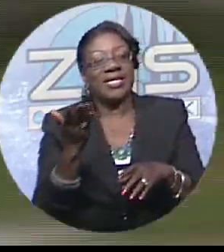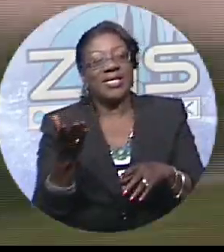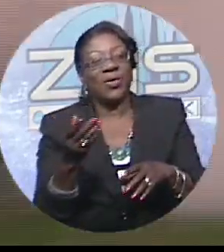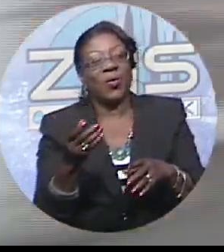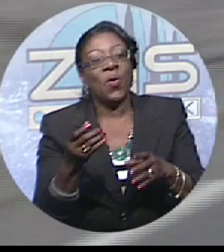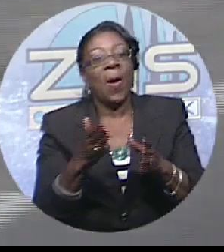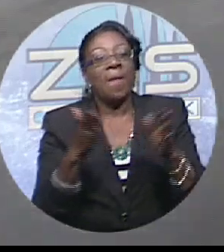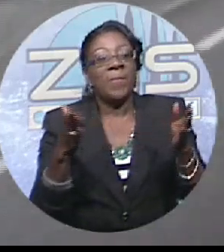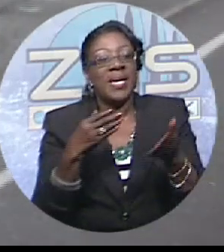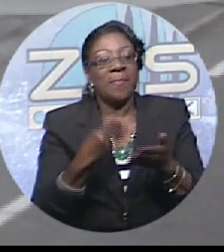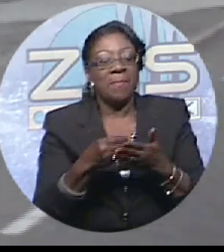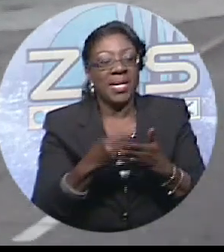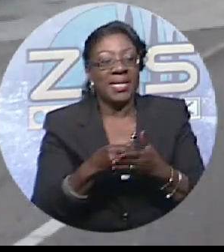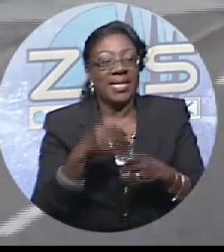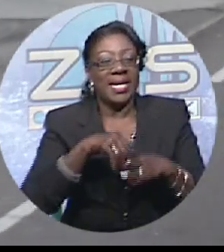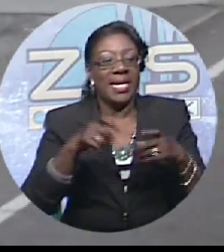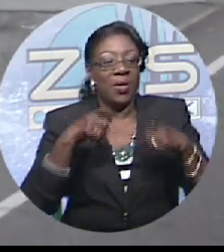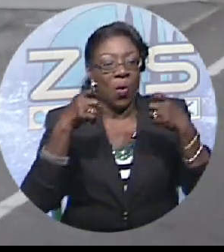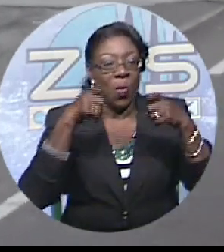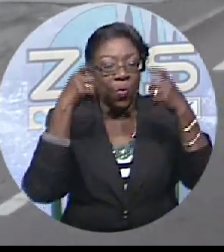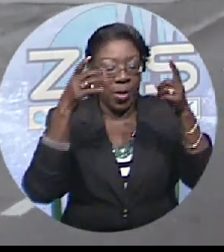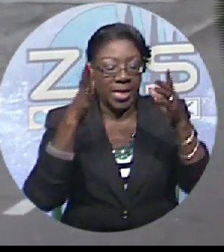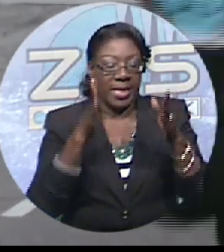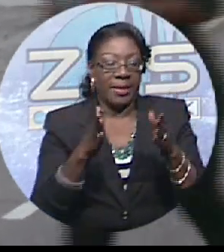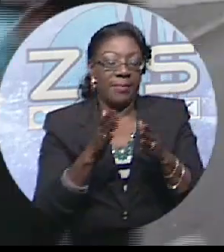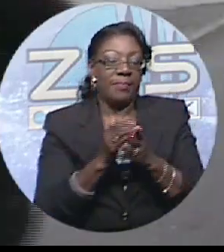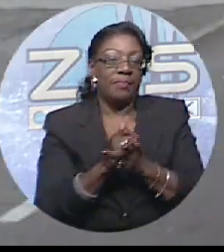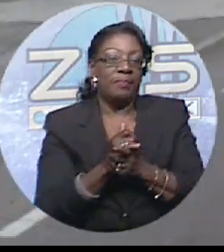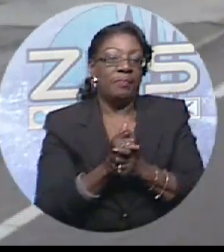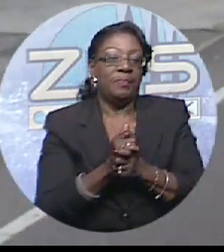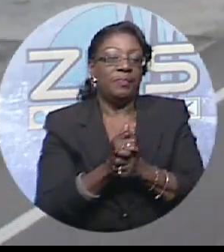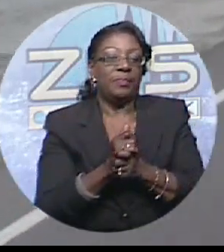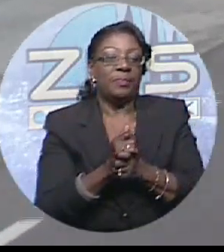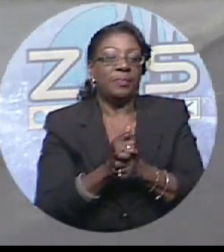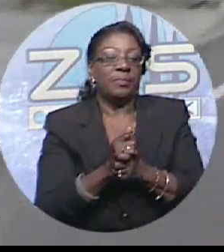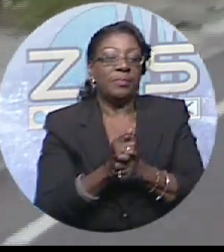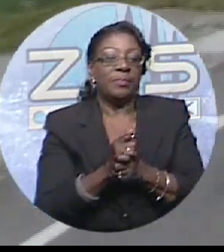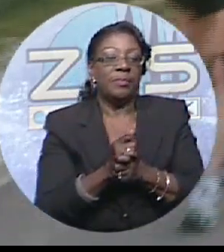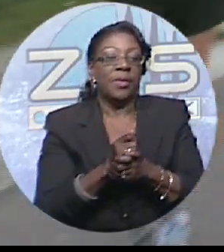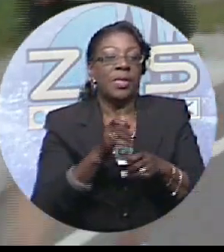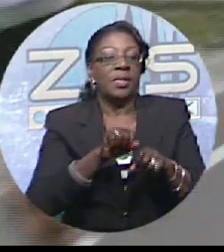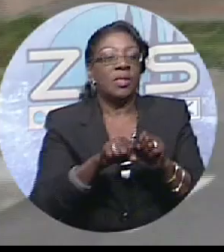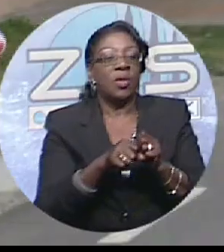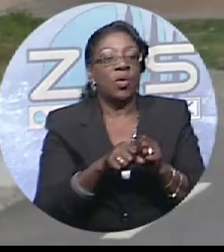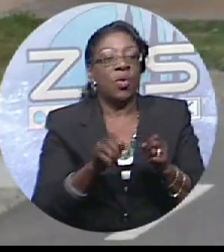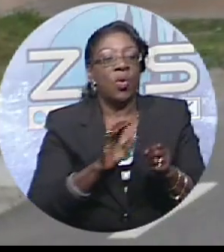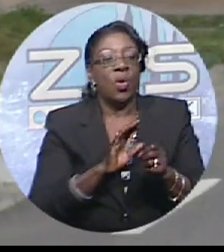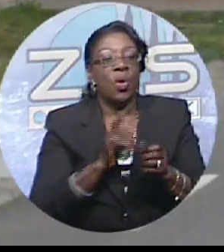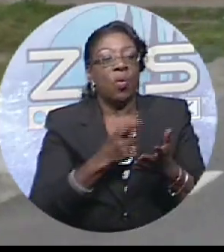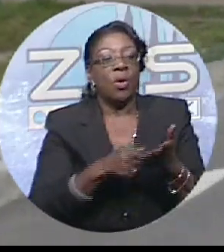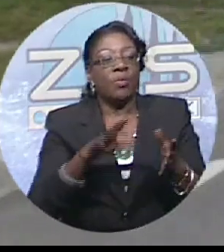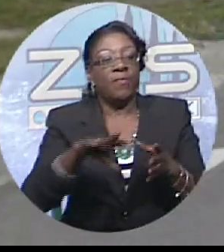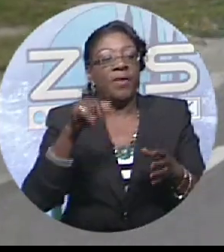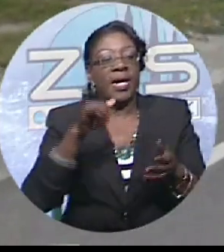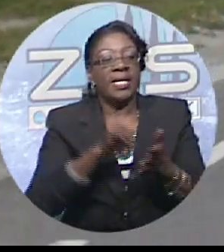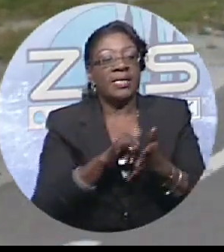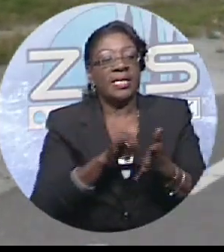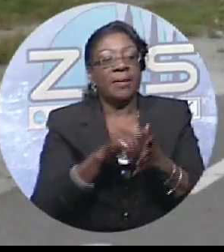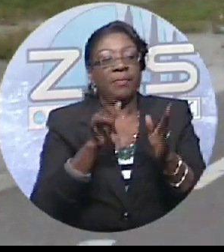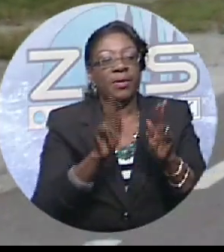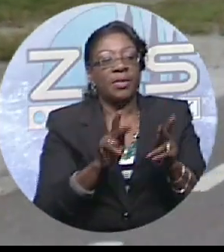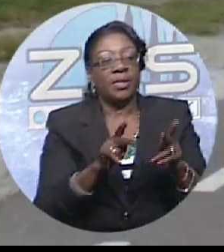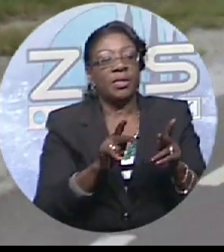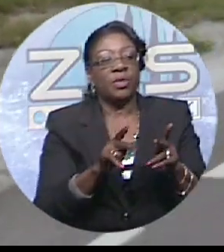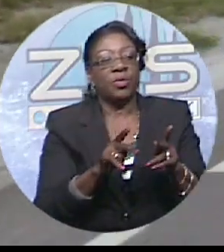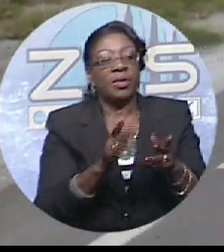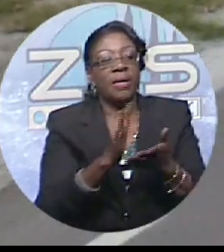purse in terms of a cash prize for the overall winner. And so what we find is that persons